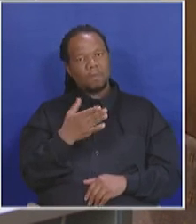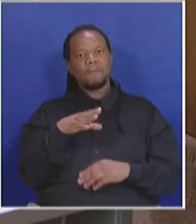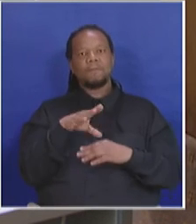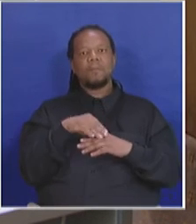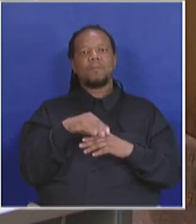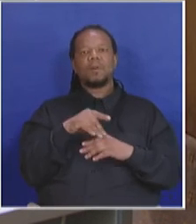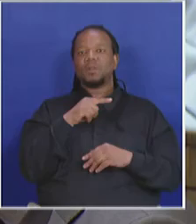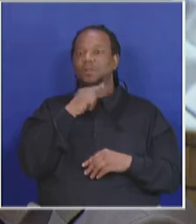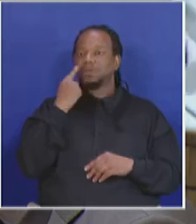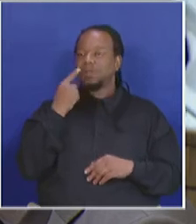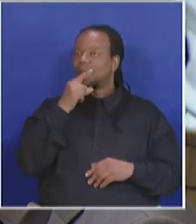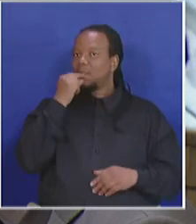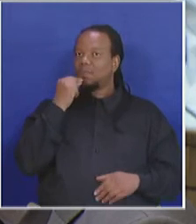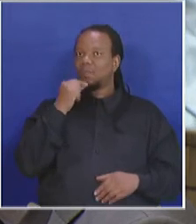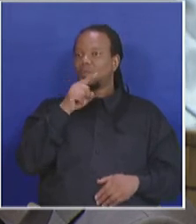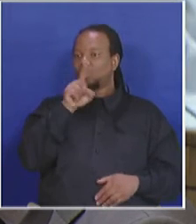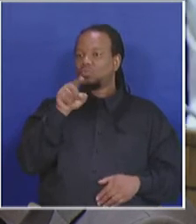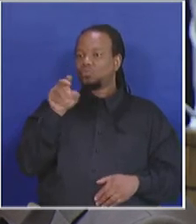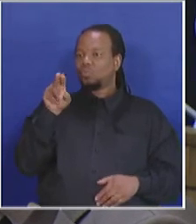just calling him Zuma.